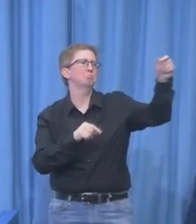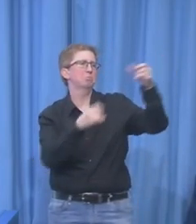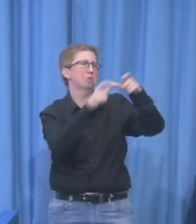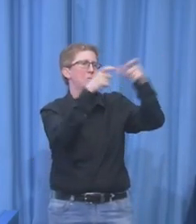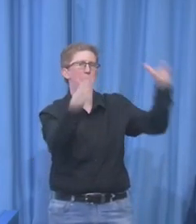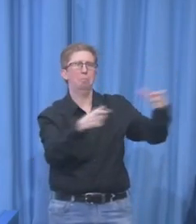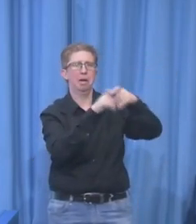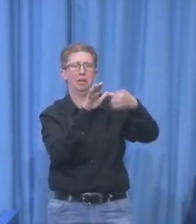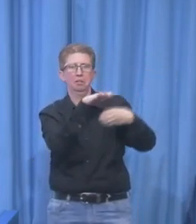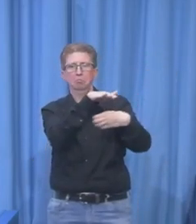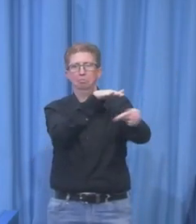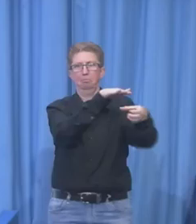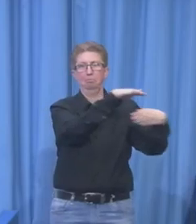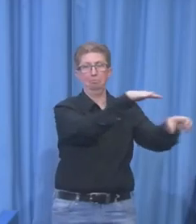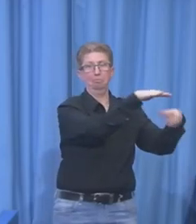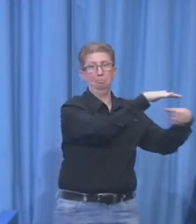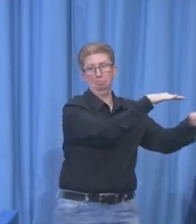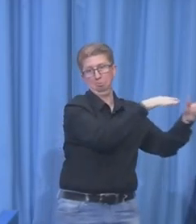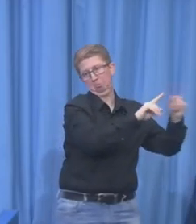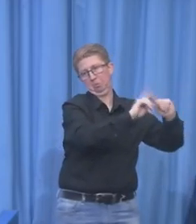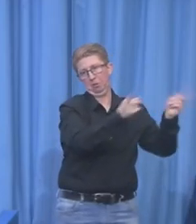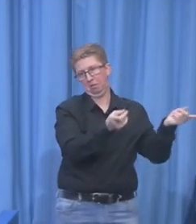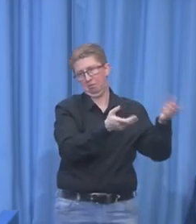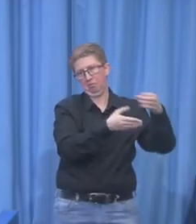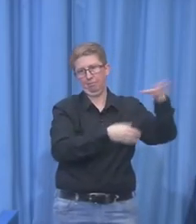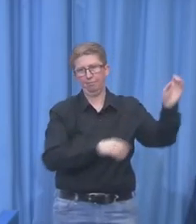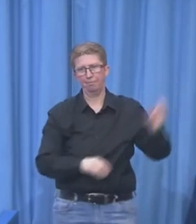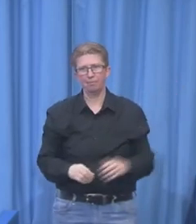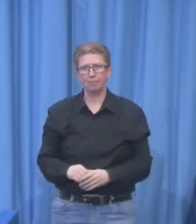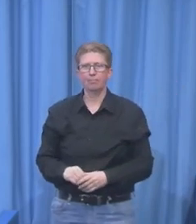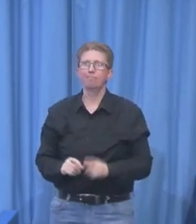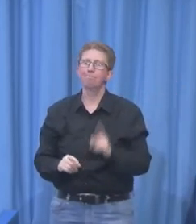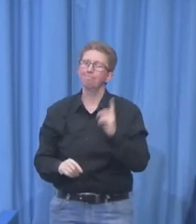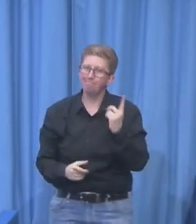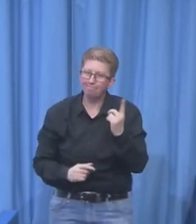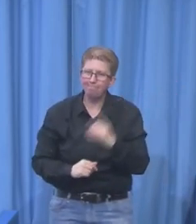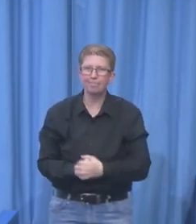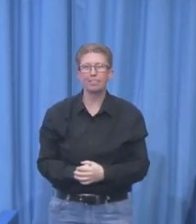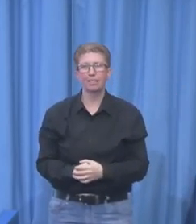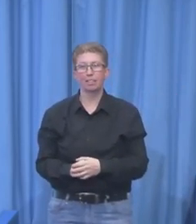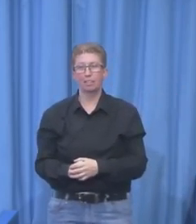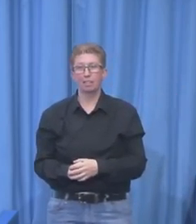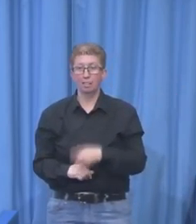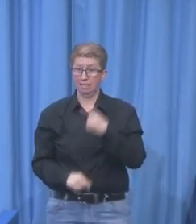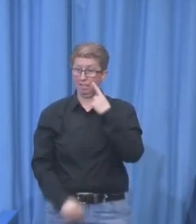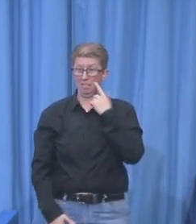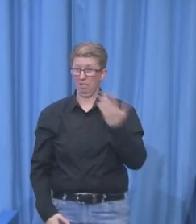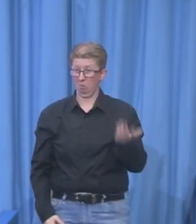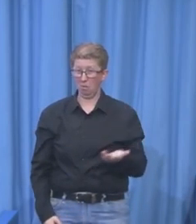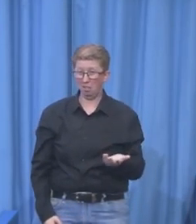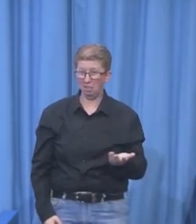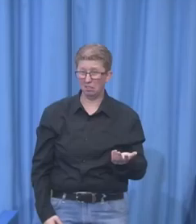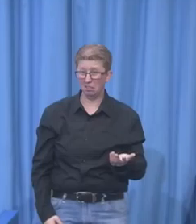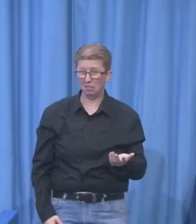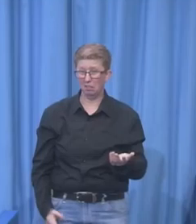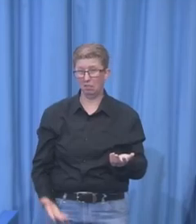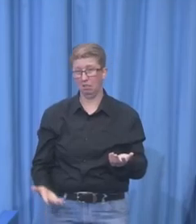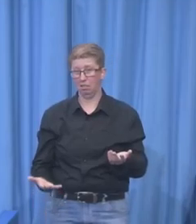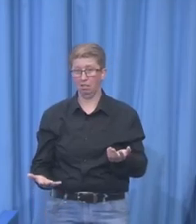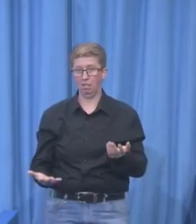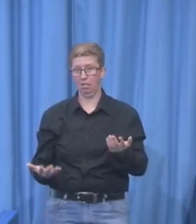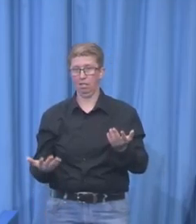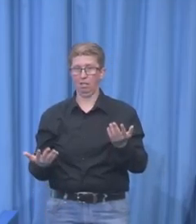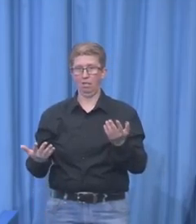less than 1% of our workforce, and therefore it is insufficient. So at Cincinnati Children's Hospital, we have